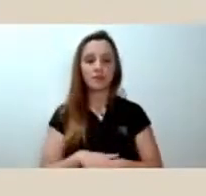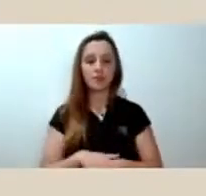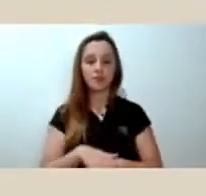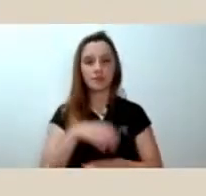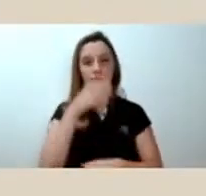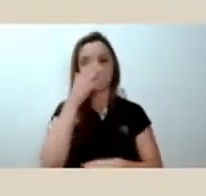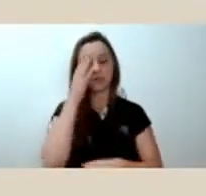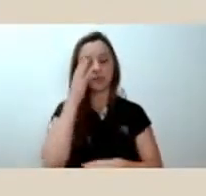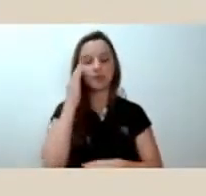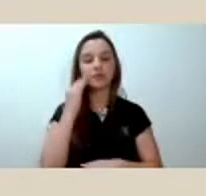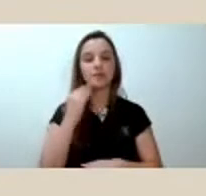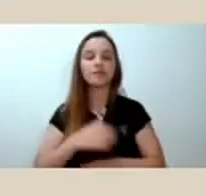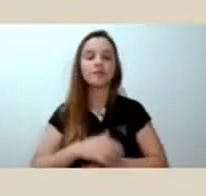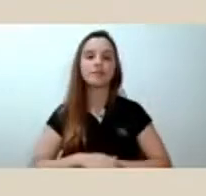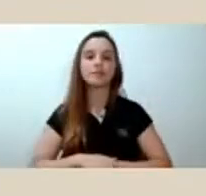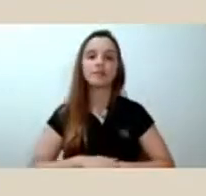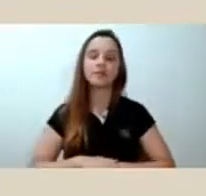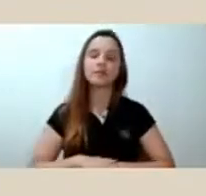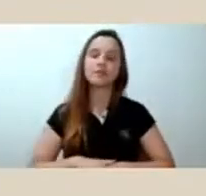Was that all of it, Yolanda?